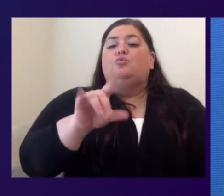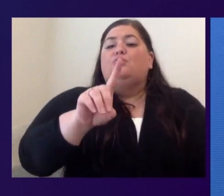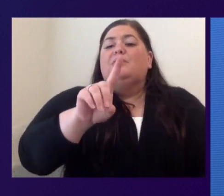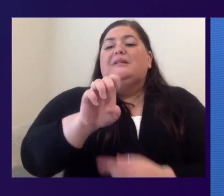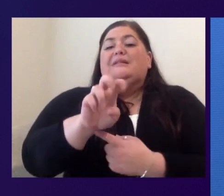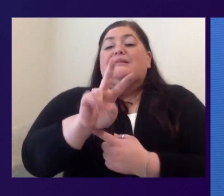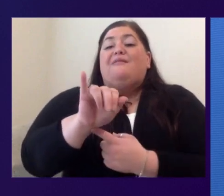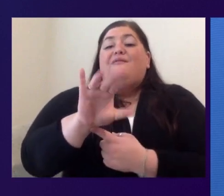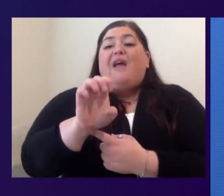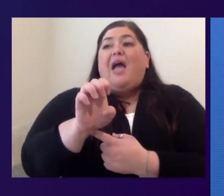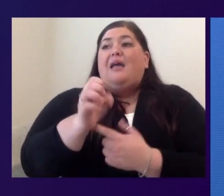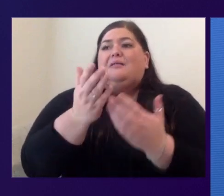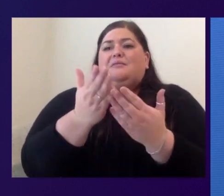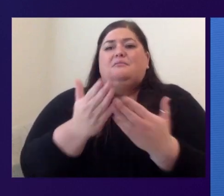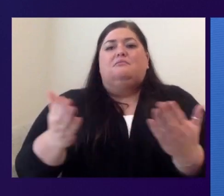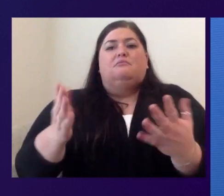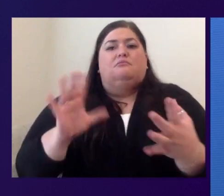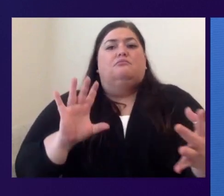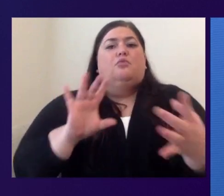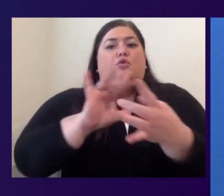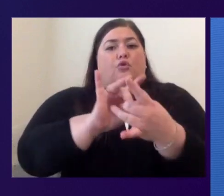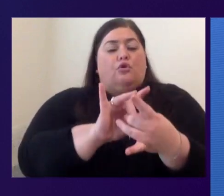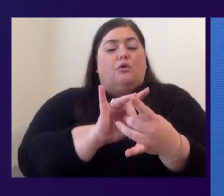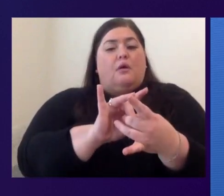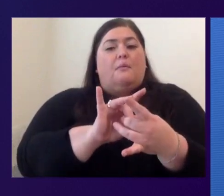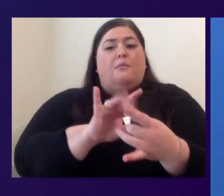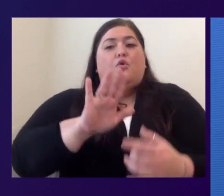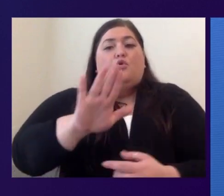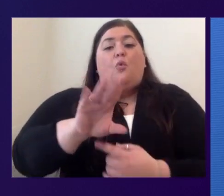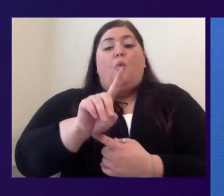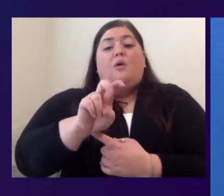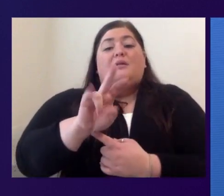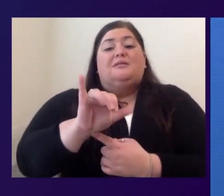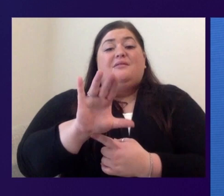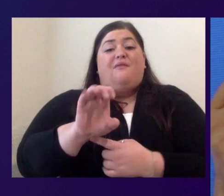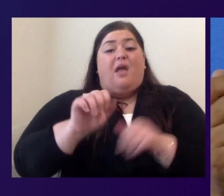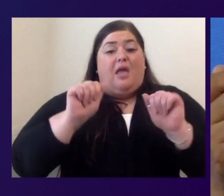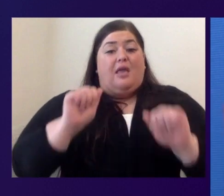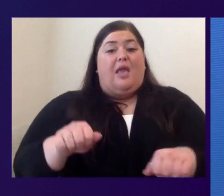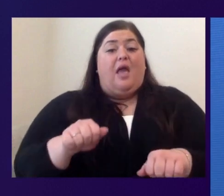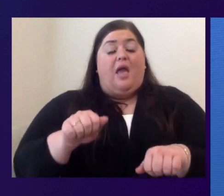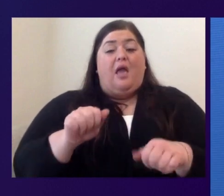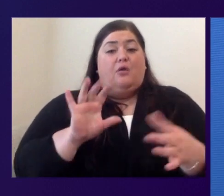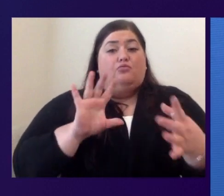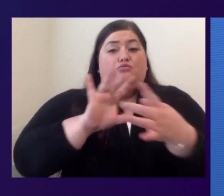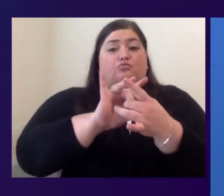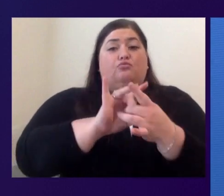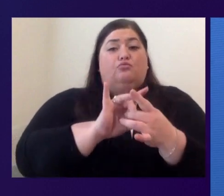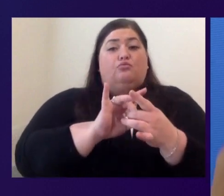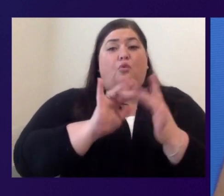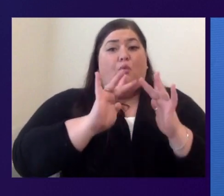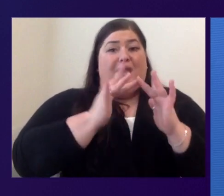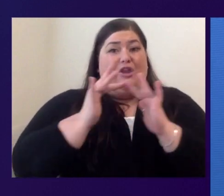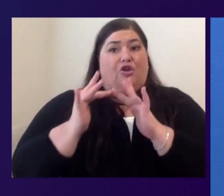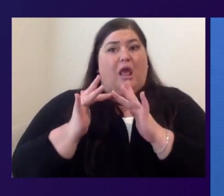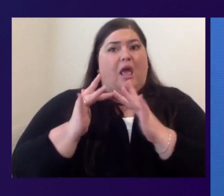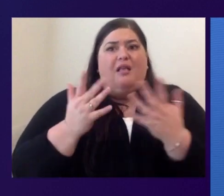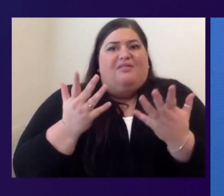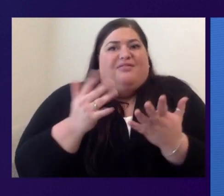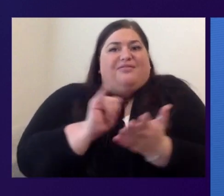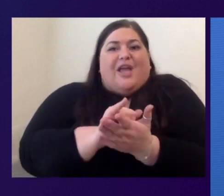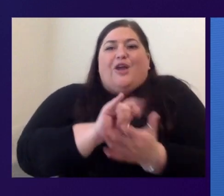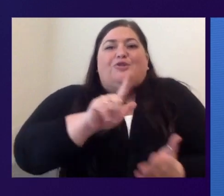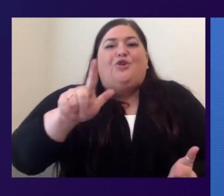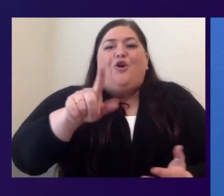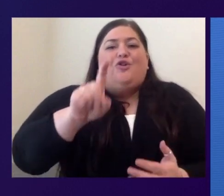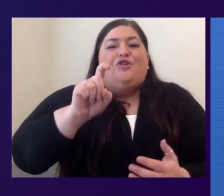to a handheld device. All you need to know is your device can connect to internet, and that's all you need to access your application that is hosted in a centralized